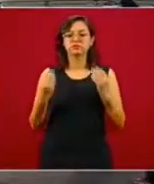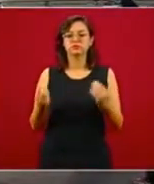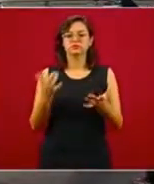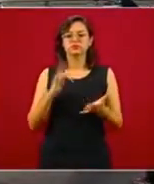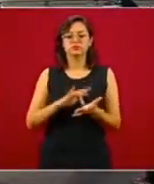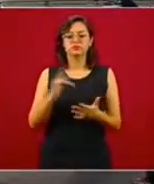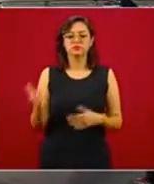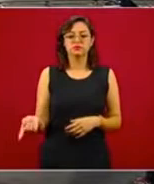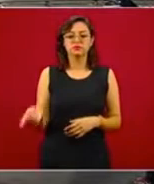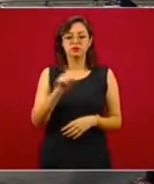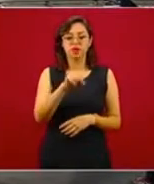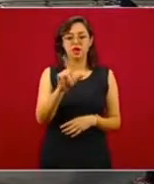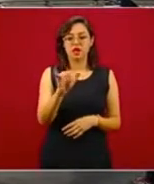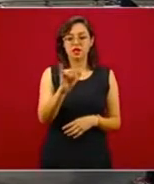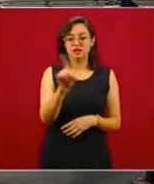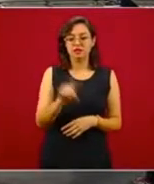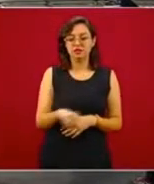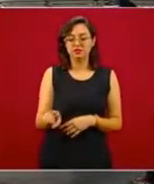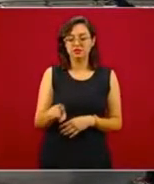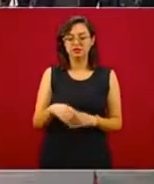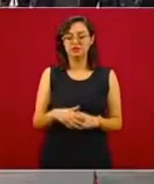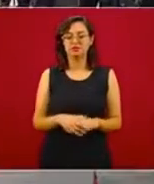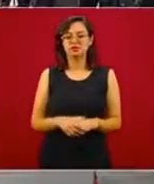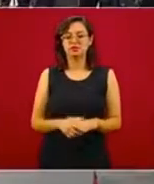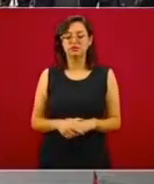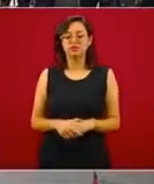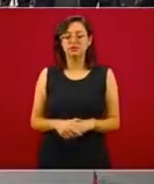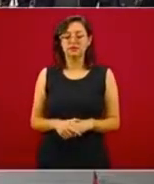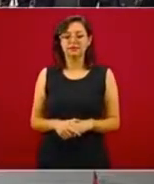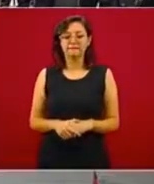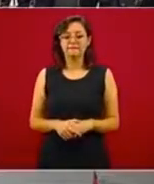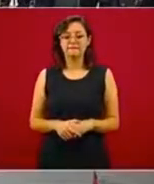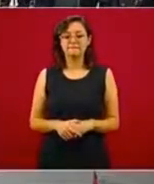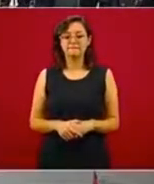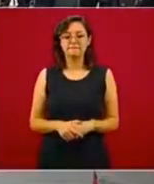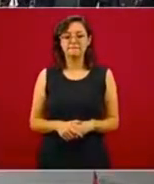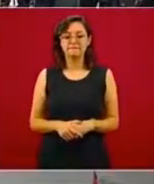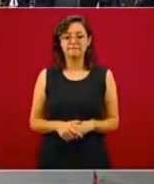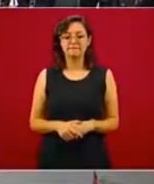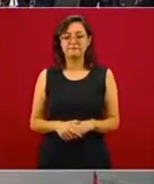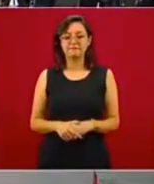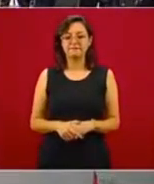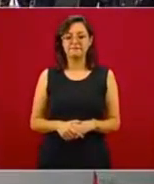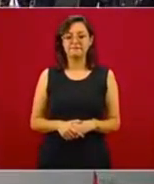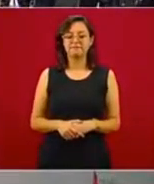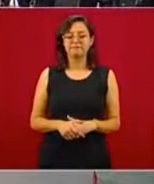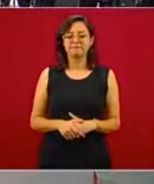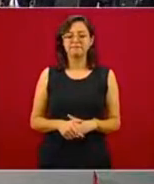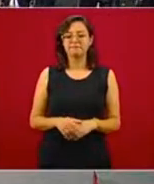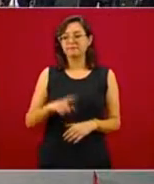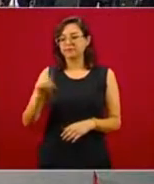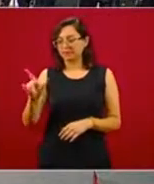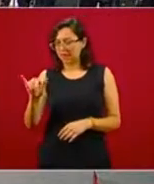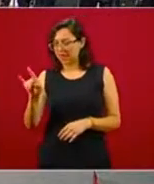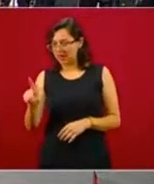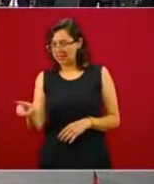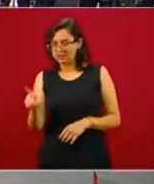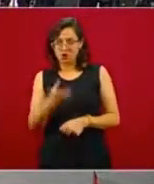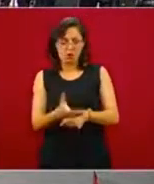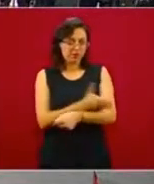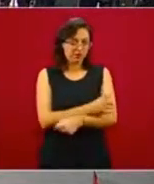called. Thank you. We have Liz and you, please. And we also said